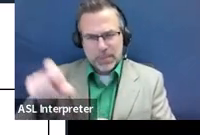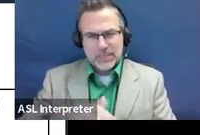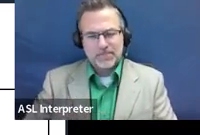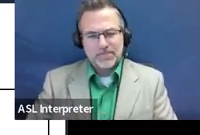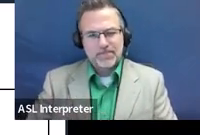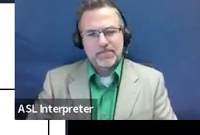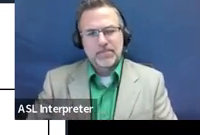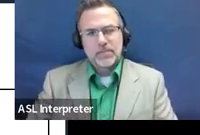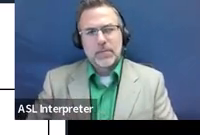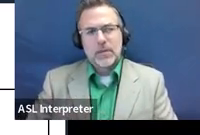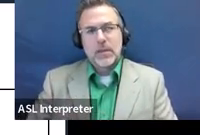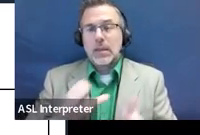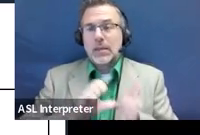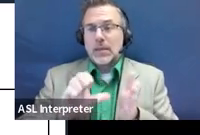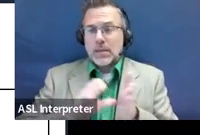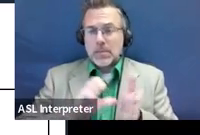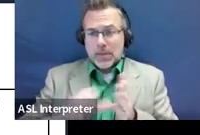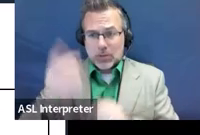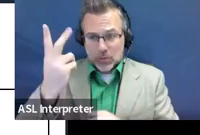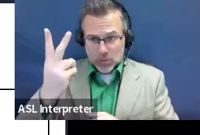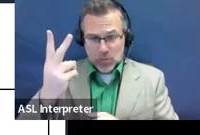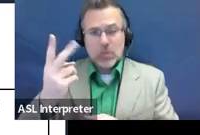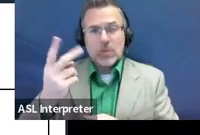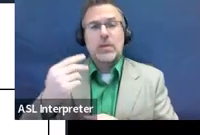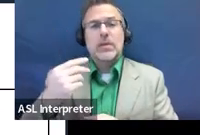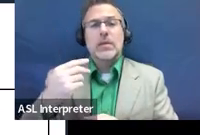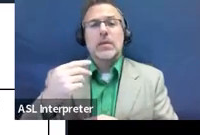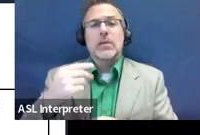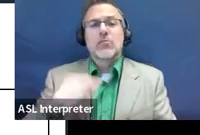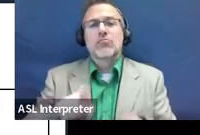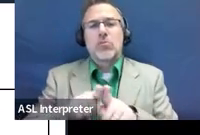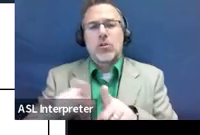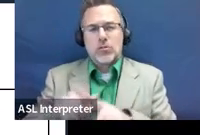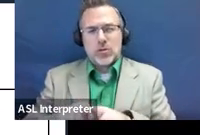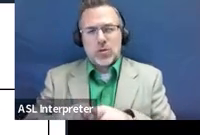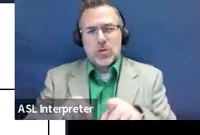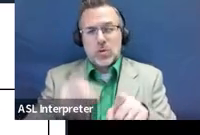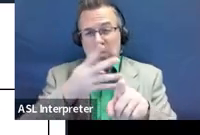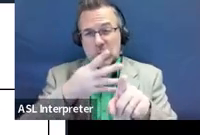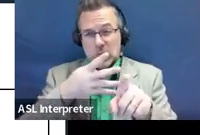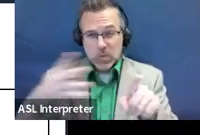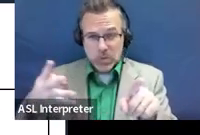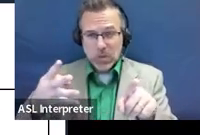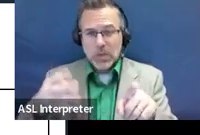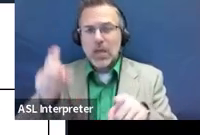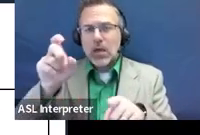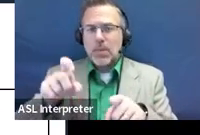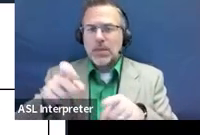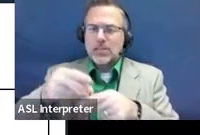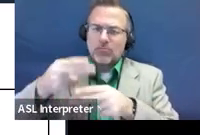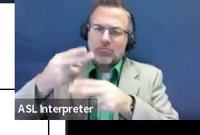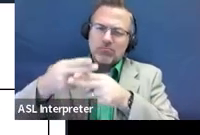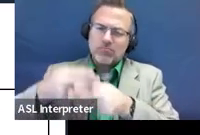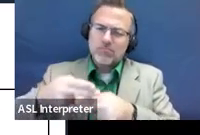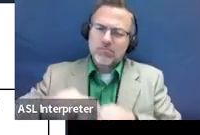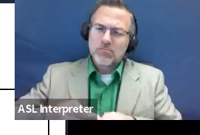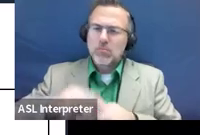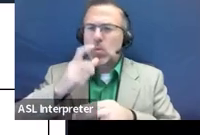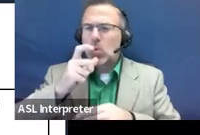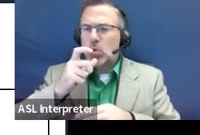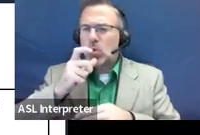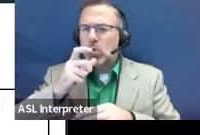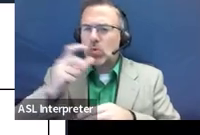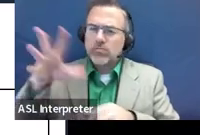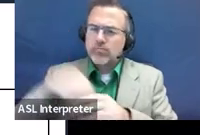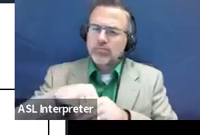On that second page of the advanced written notice, you'll also be including who will be in attendance at the meeting. So this is where you would